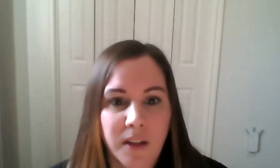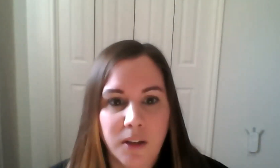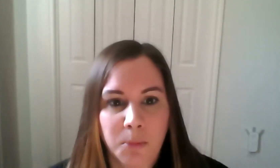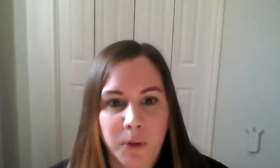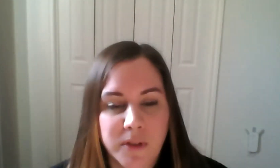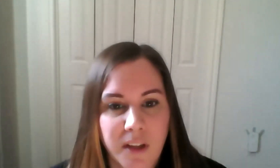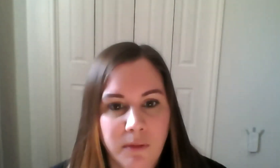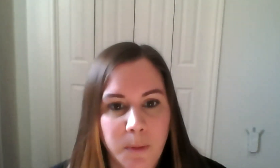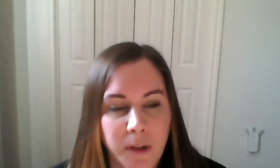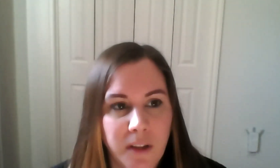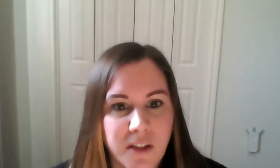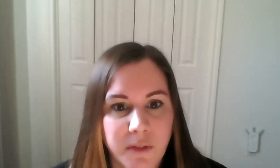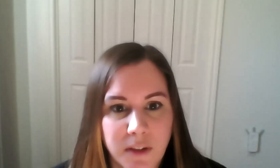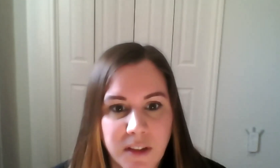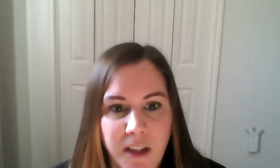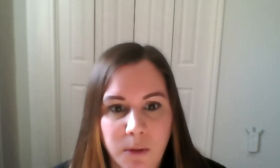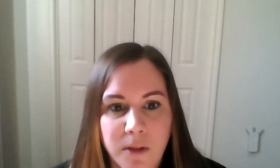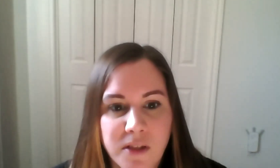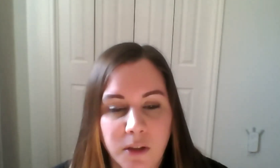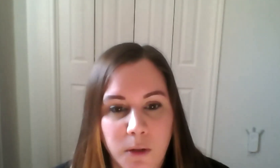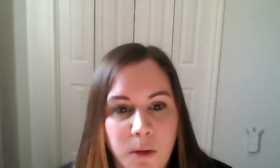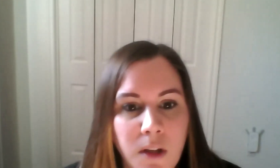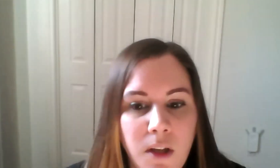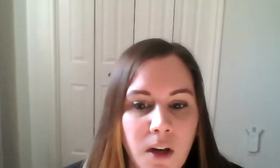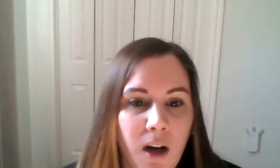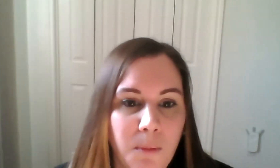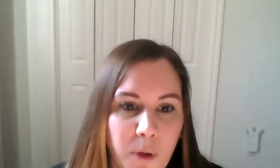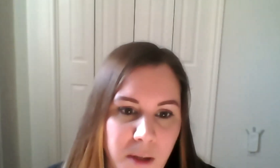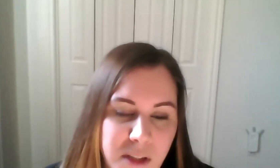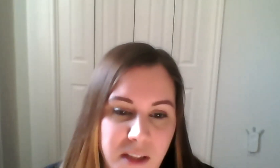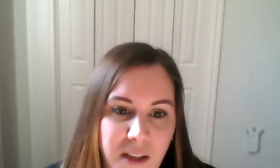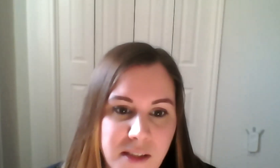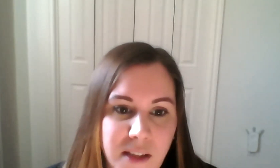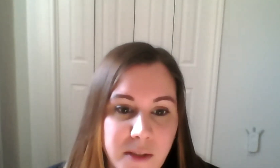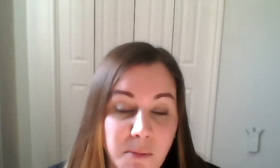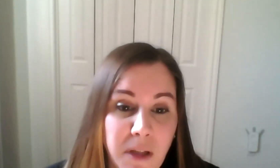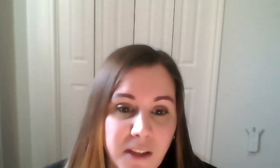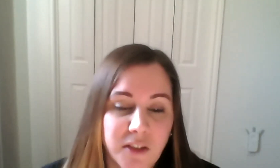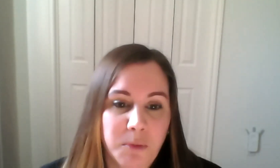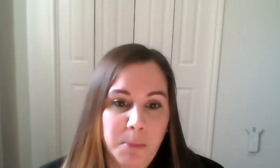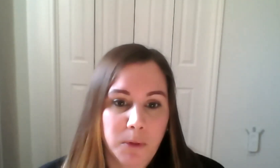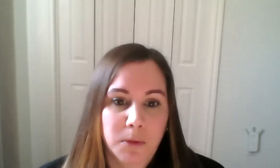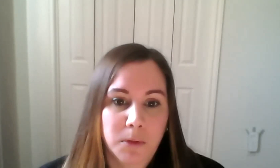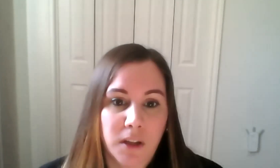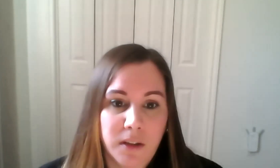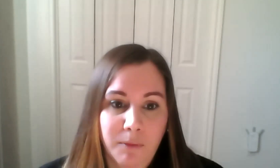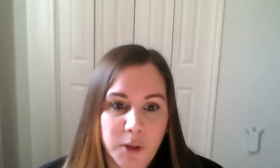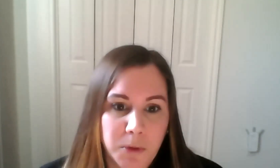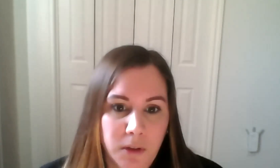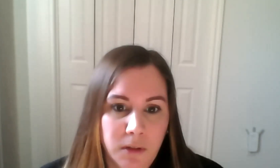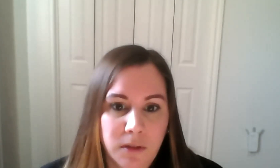So I think almost everyone has filled it out. So what I'm seeing is there's a mix of people who